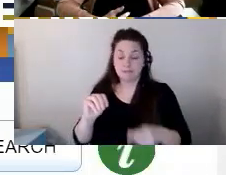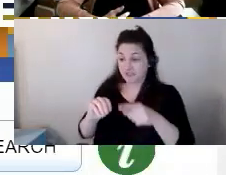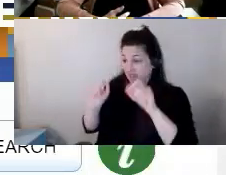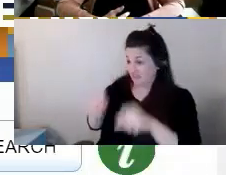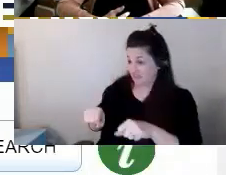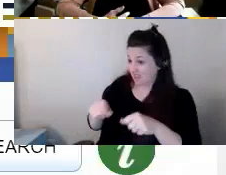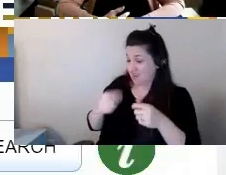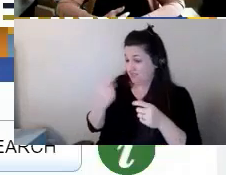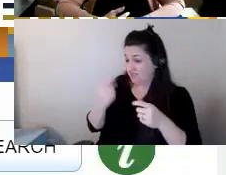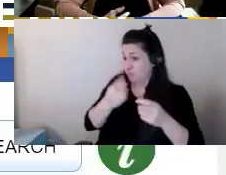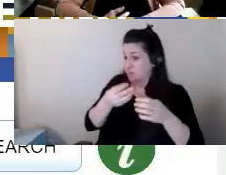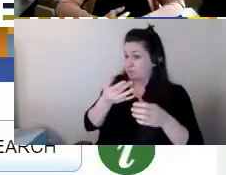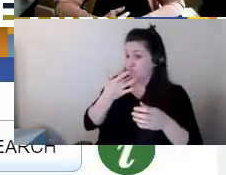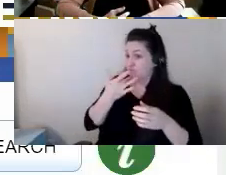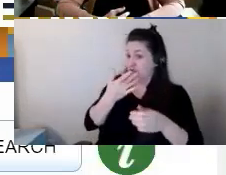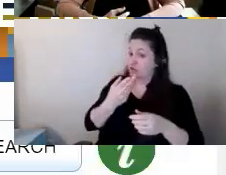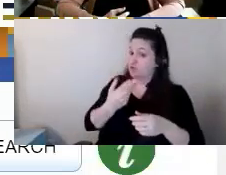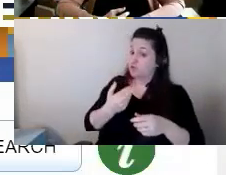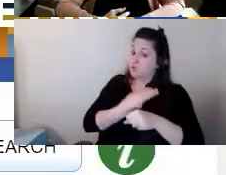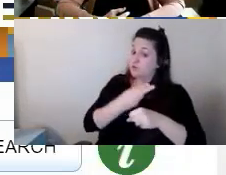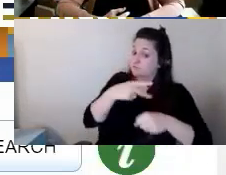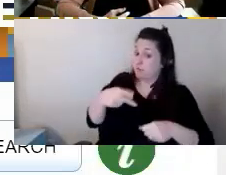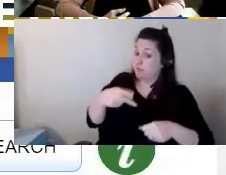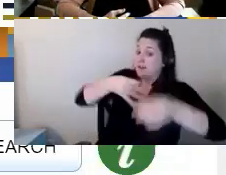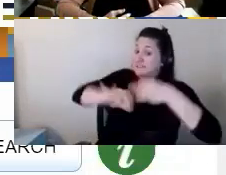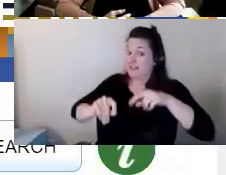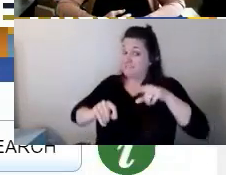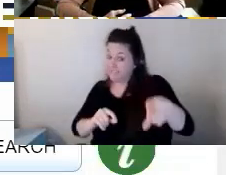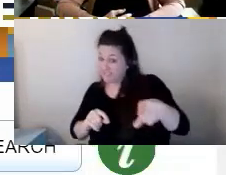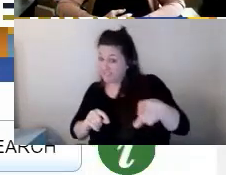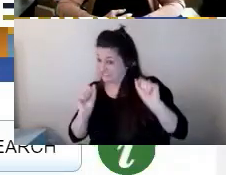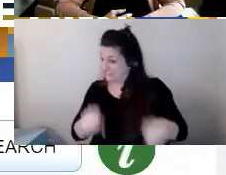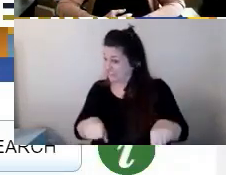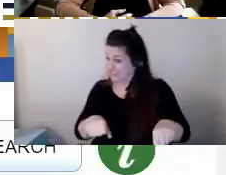instead of this presentation gallery? Well,